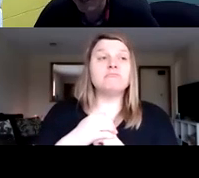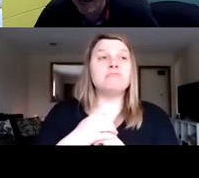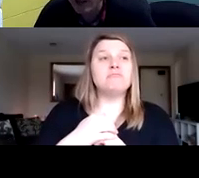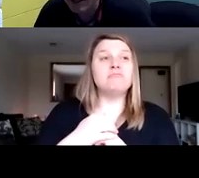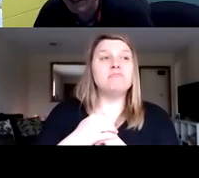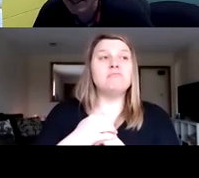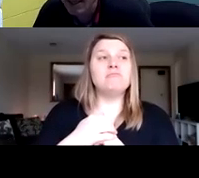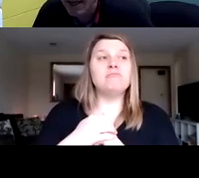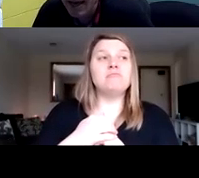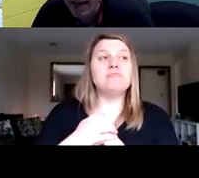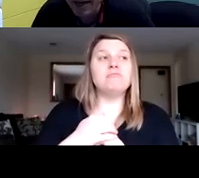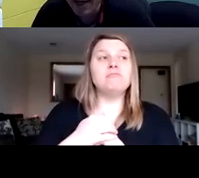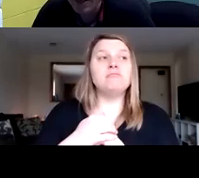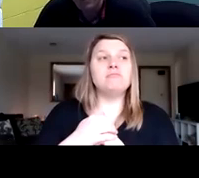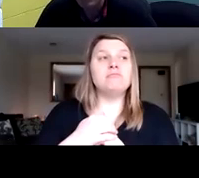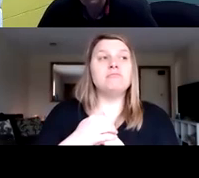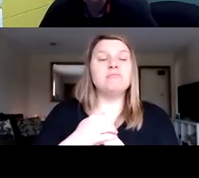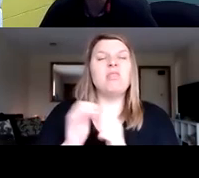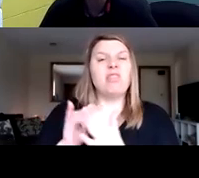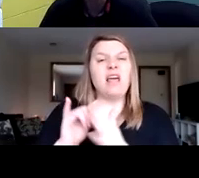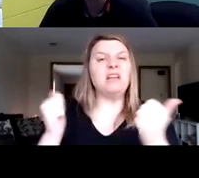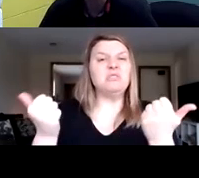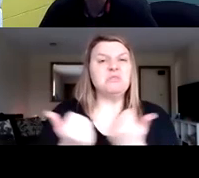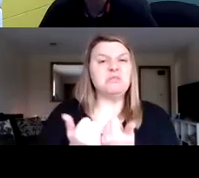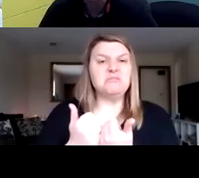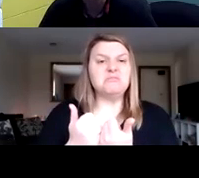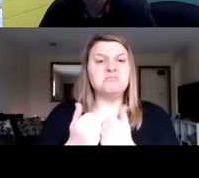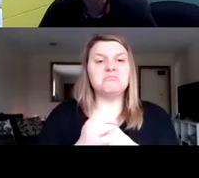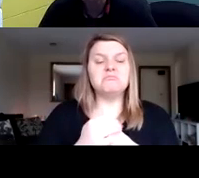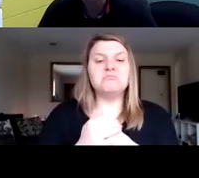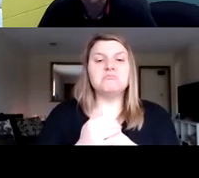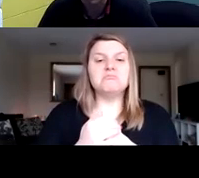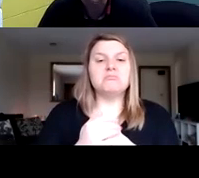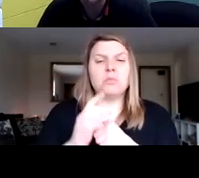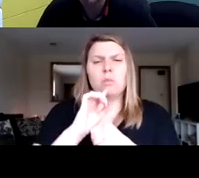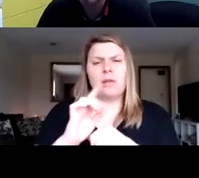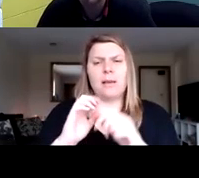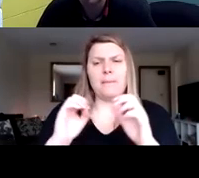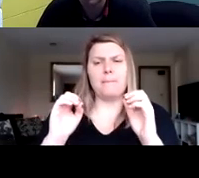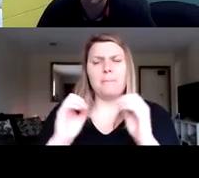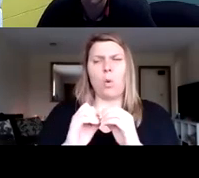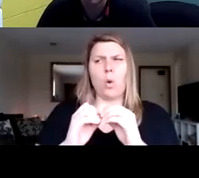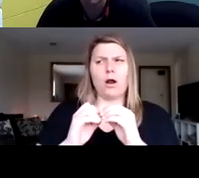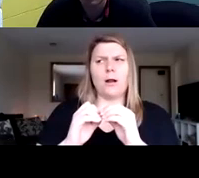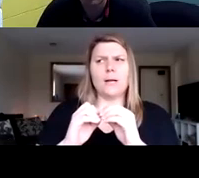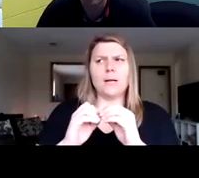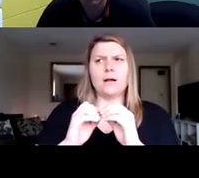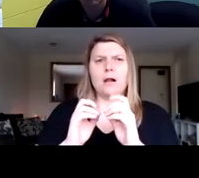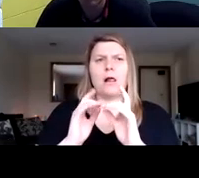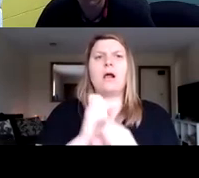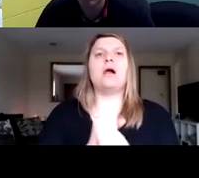the agency. And I think, again, it only further captured like the